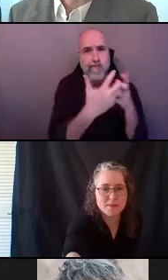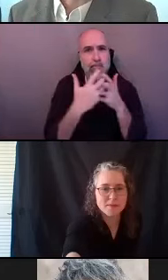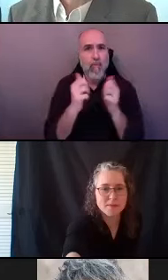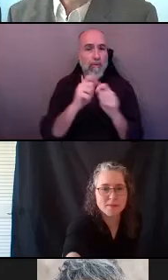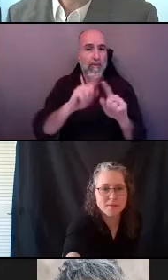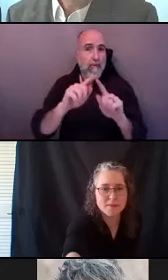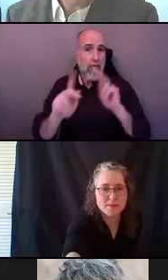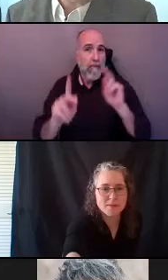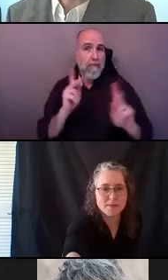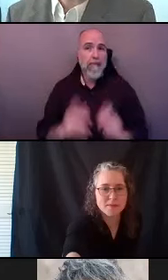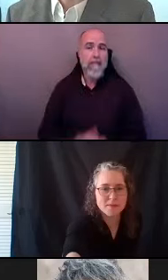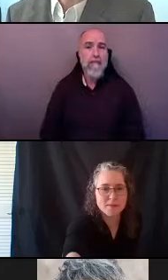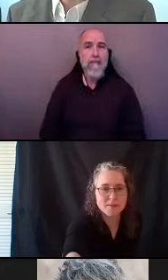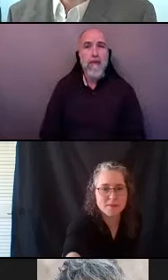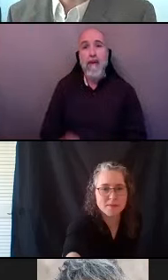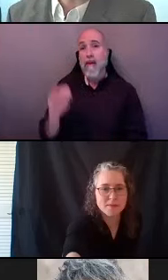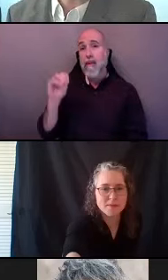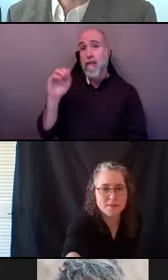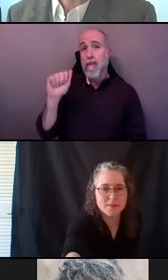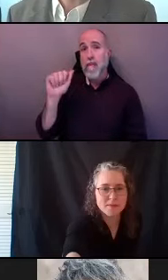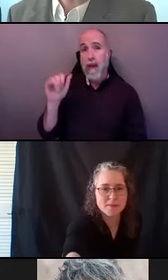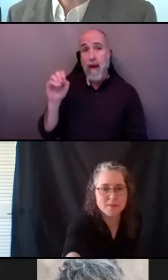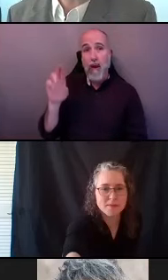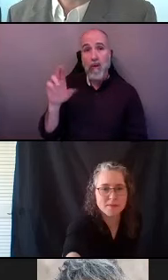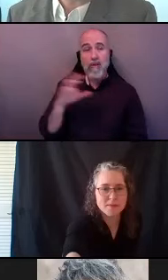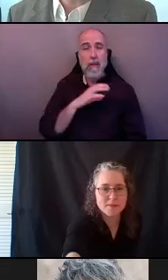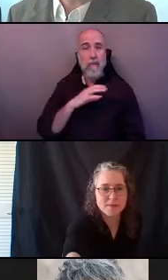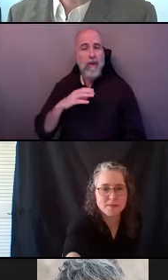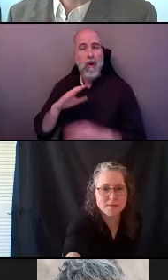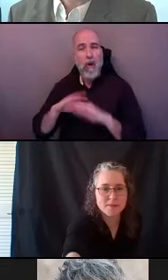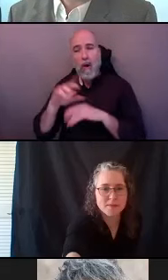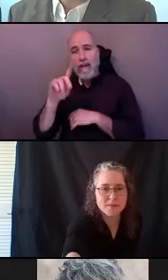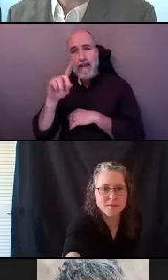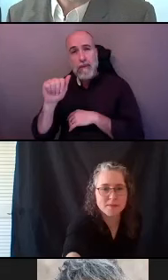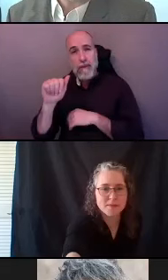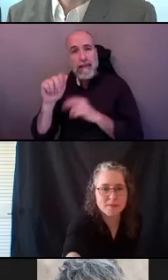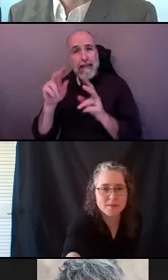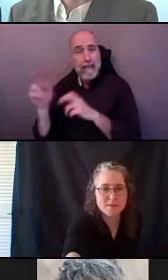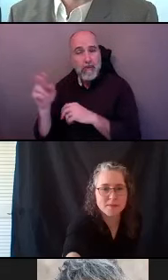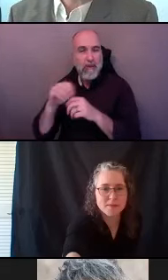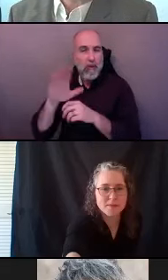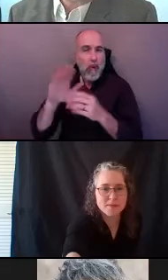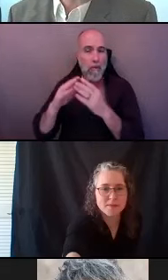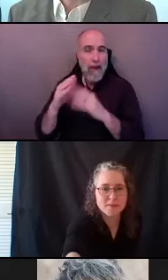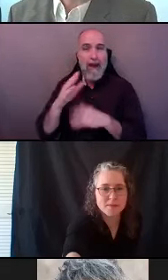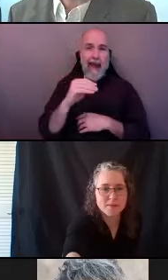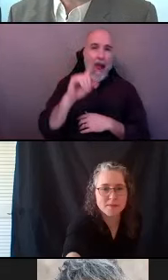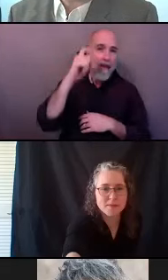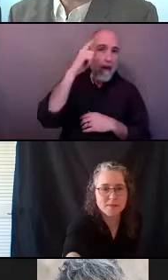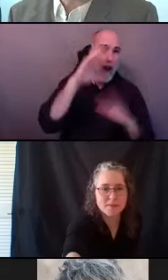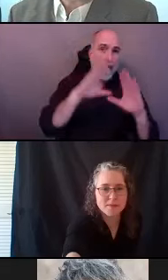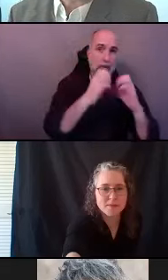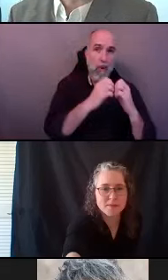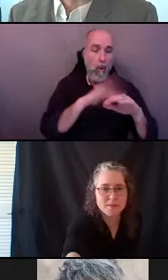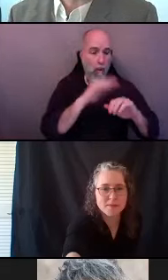folks. Mayor's Commission on Disability Issues in your town, and then of course the Governor Committee here on